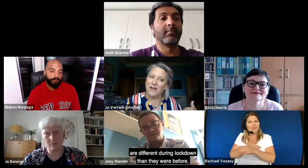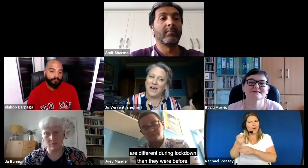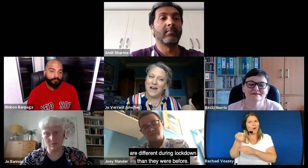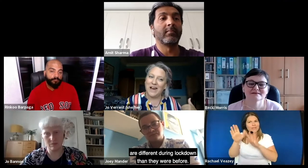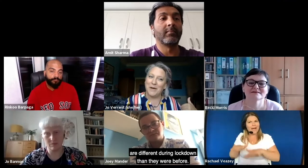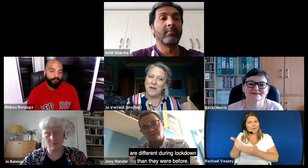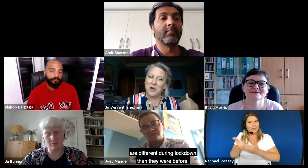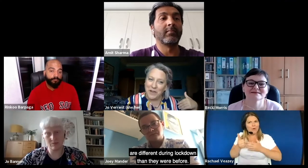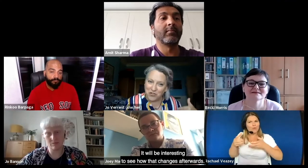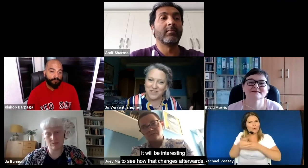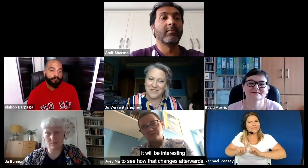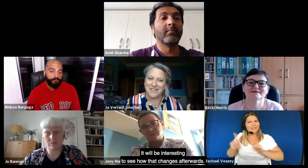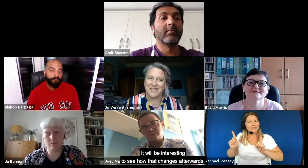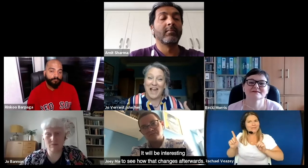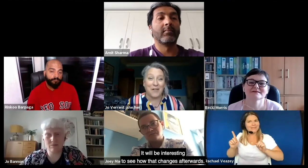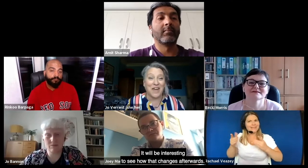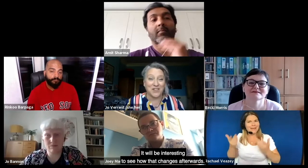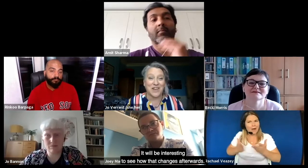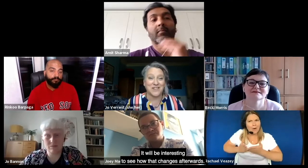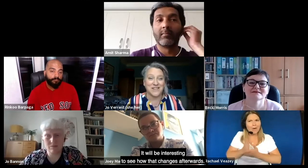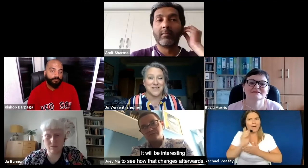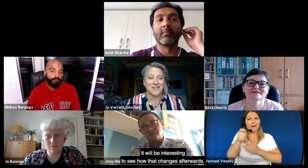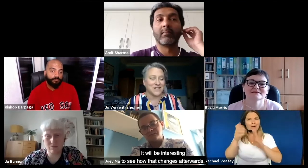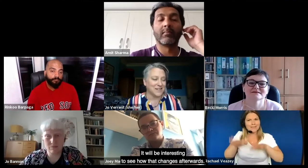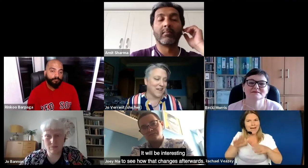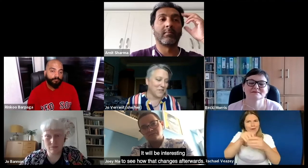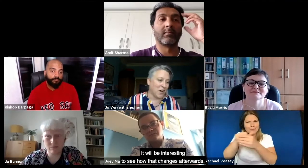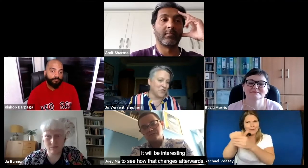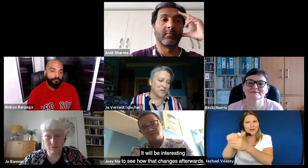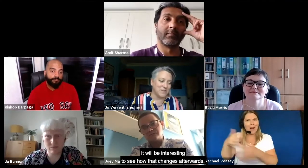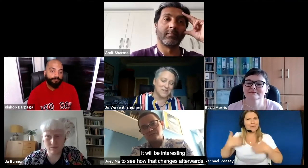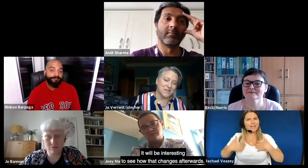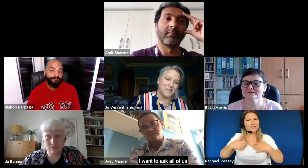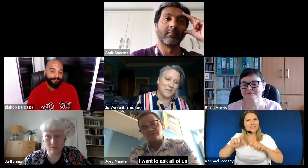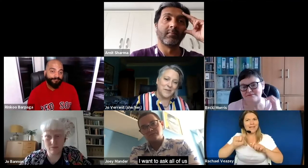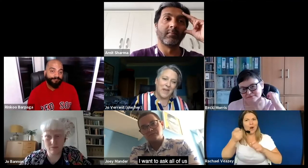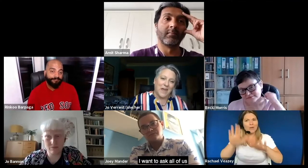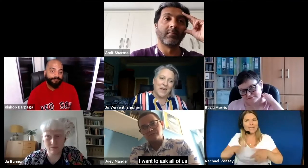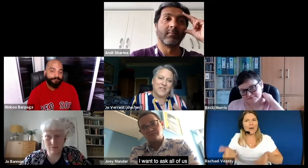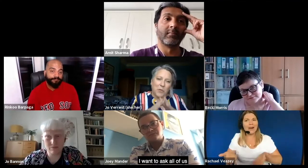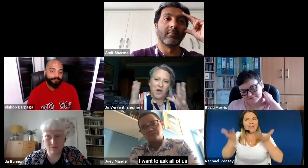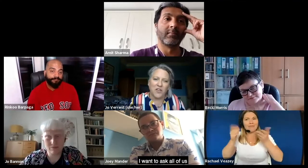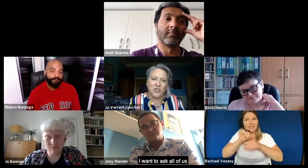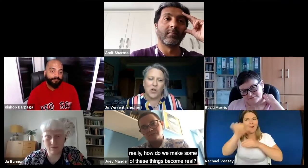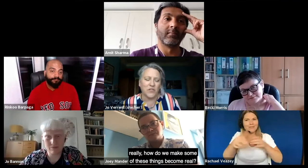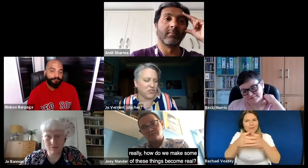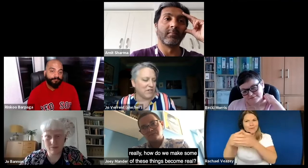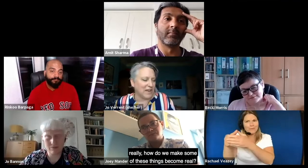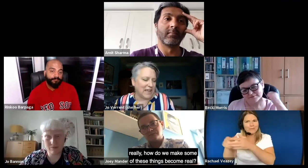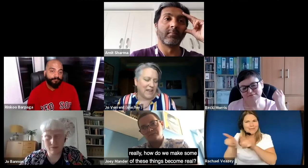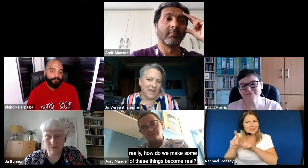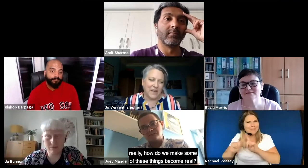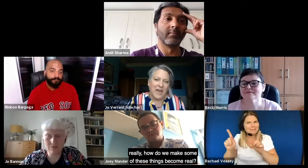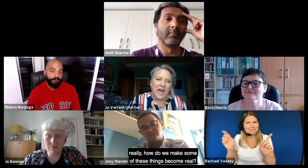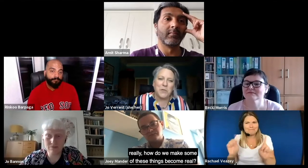before. It'll be interesting to see how that changes kind of afterwards. So I wanna ask all of us